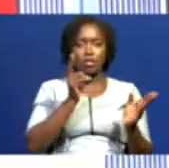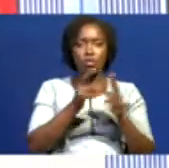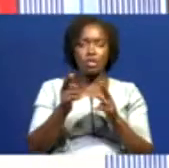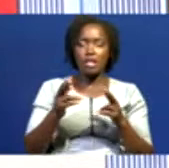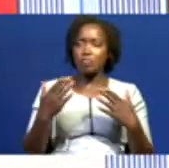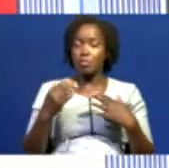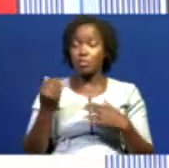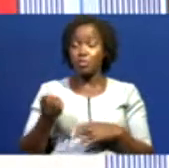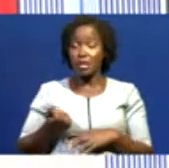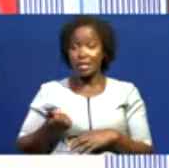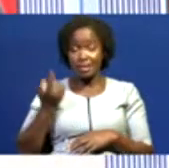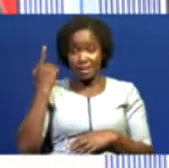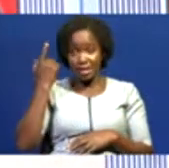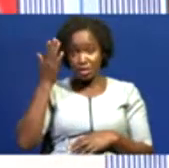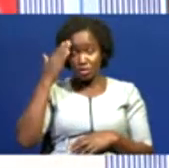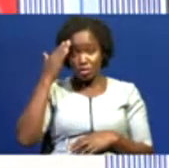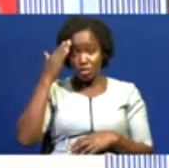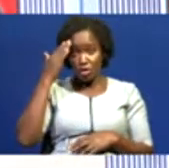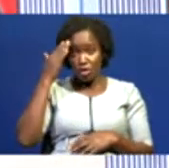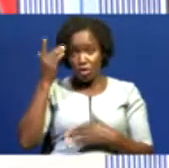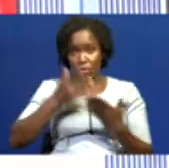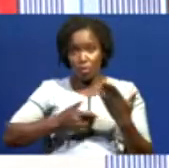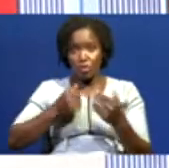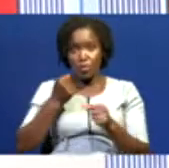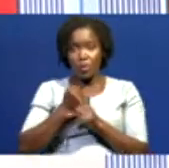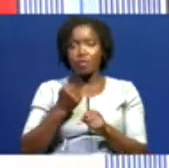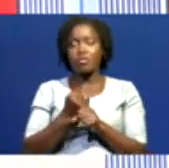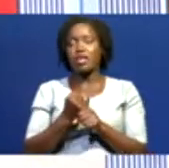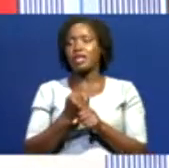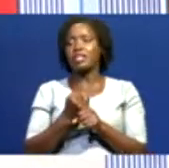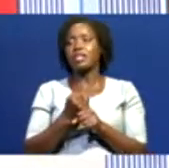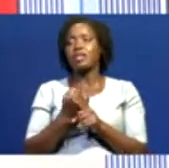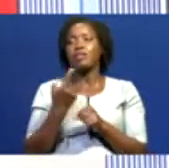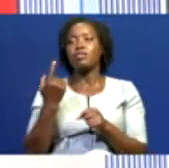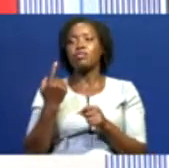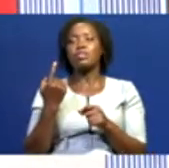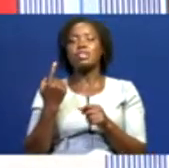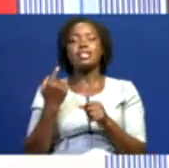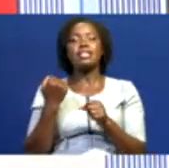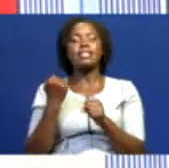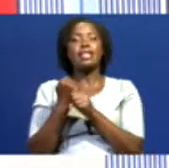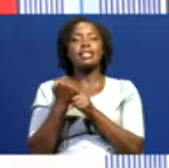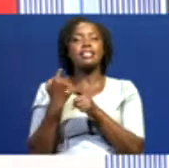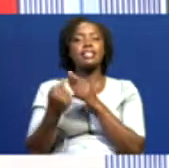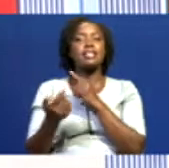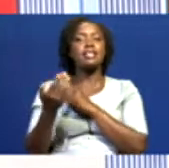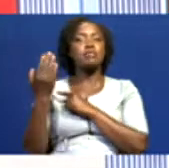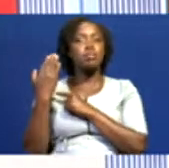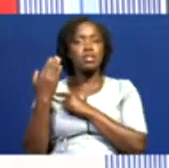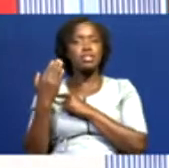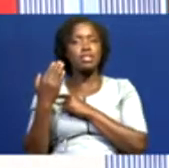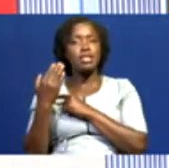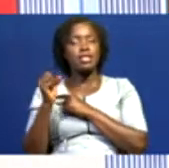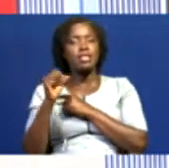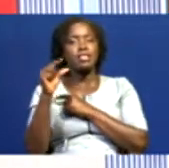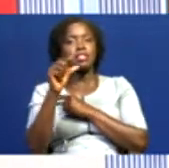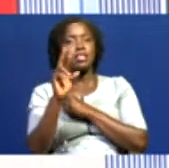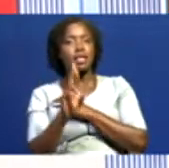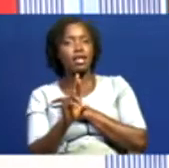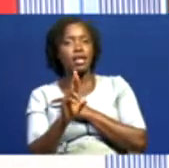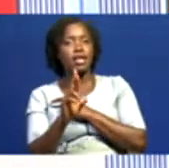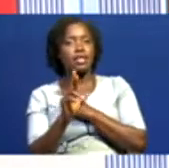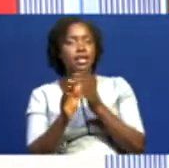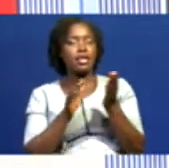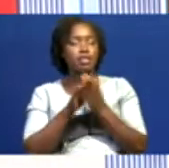understand, to know what we have done together for the last 10 years. For SGR, for Expressway